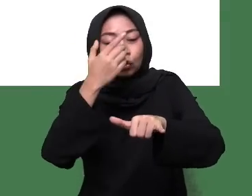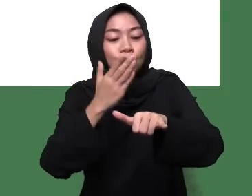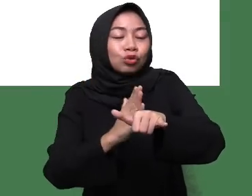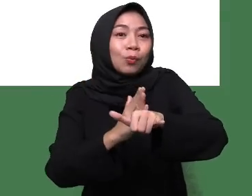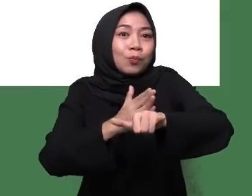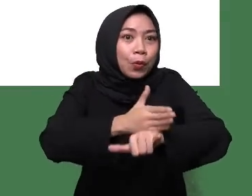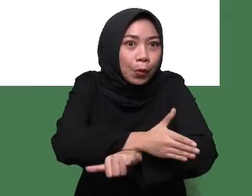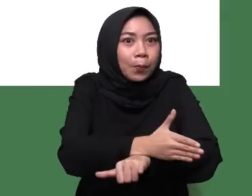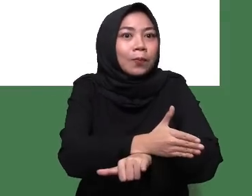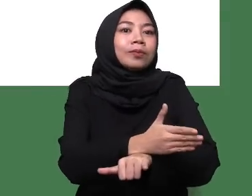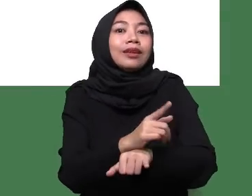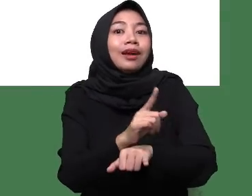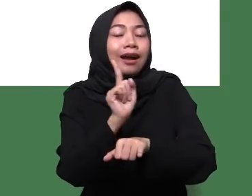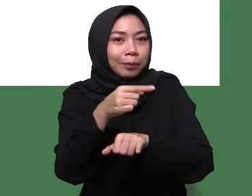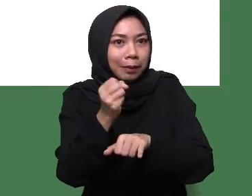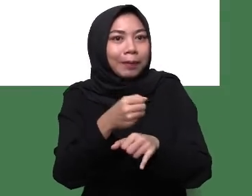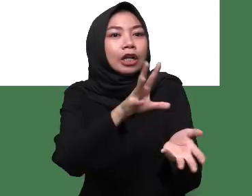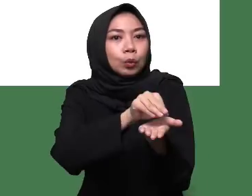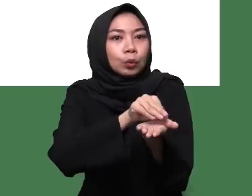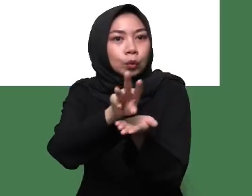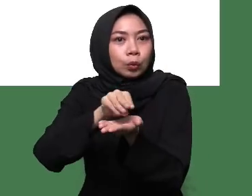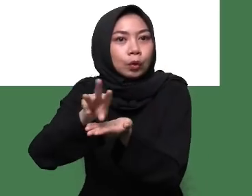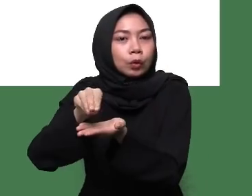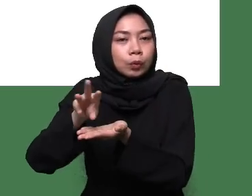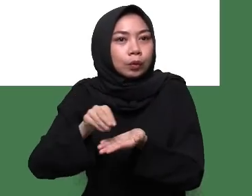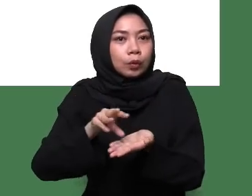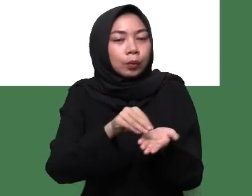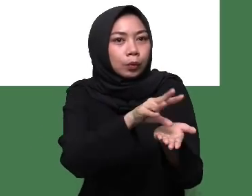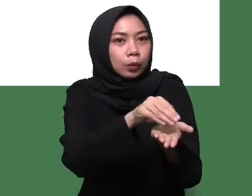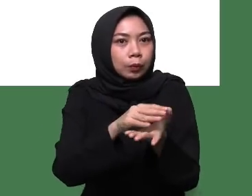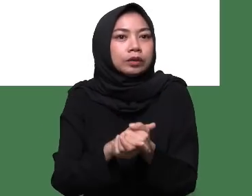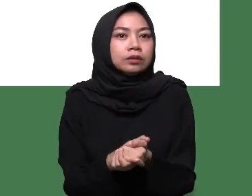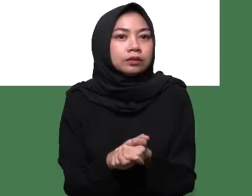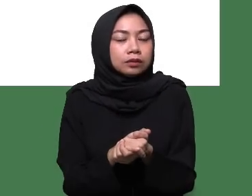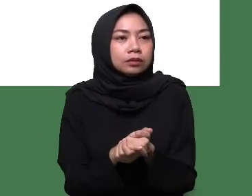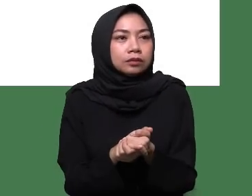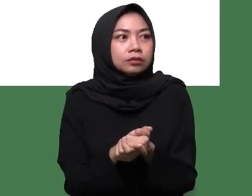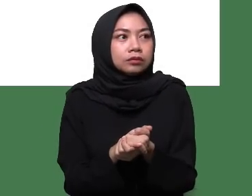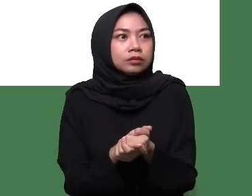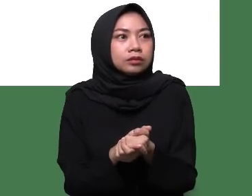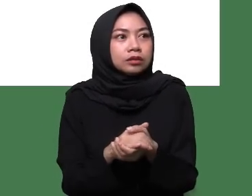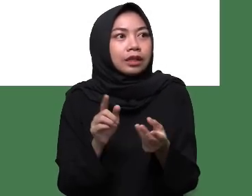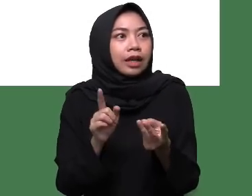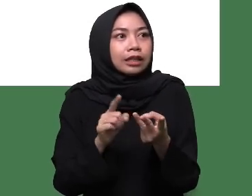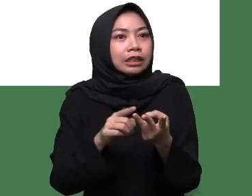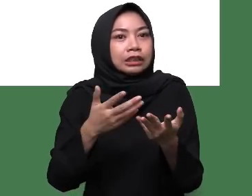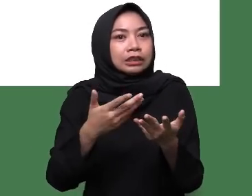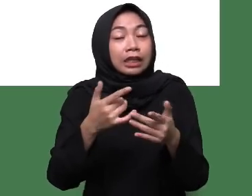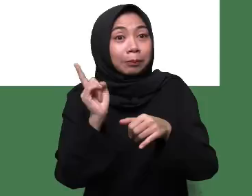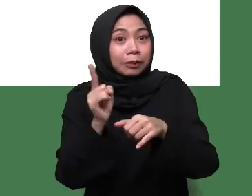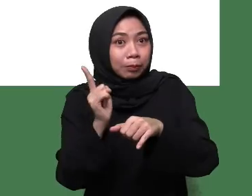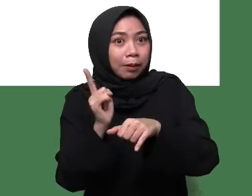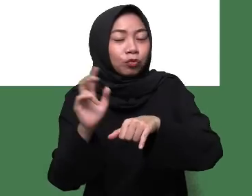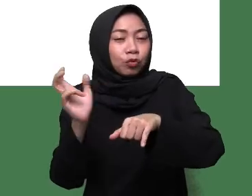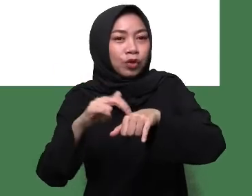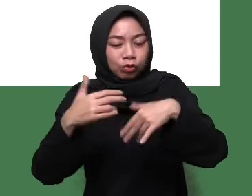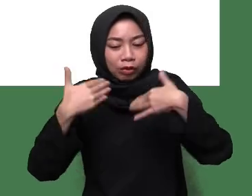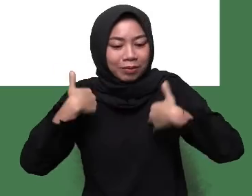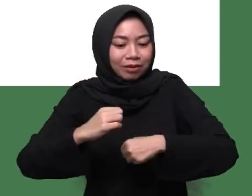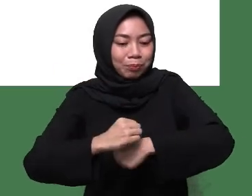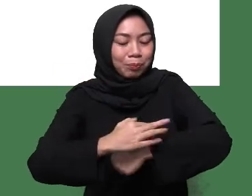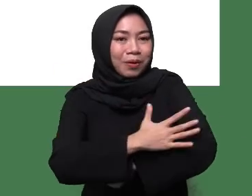FMD confirmed cases livestock that has cessation vital functions of the body. Then to report